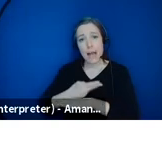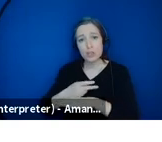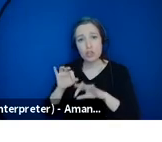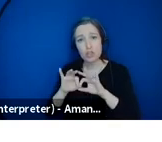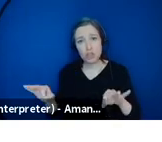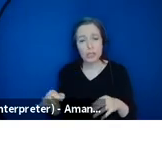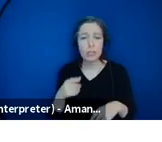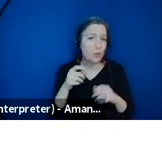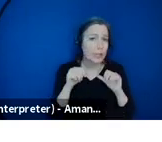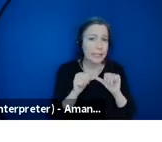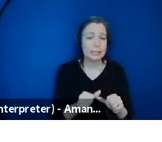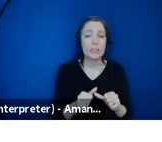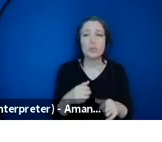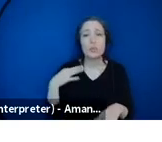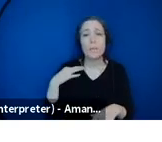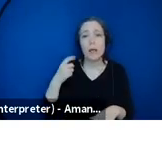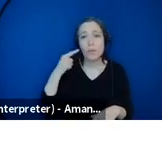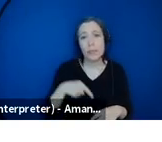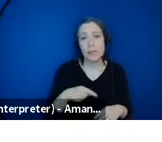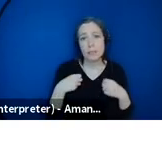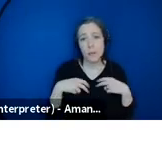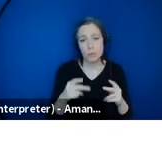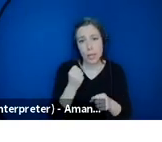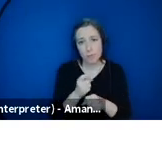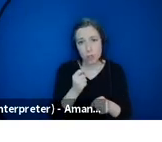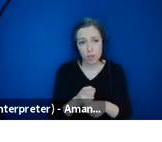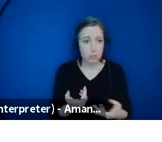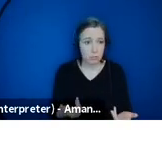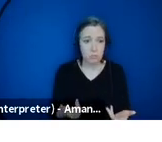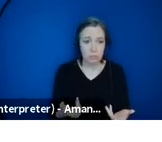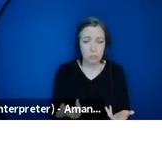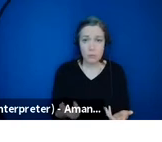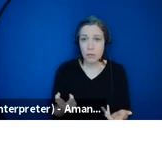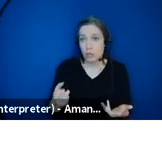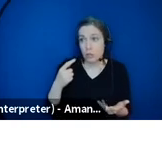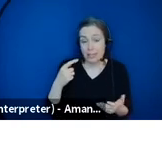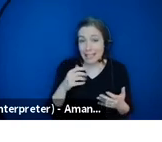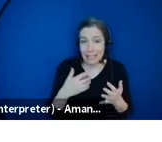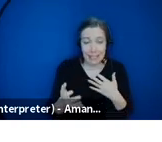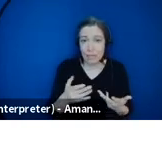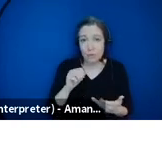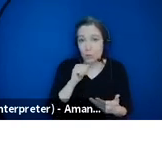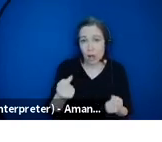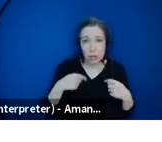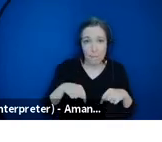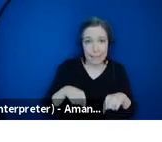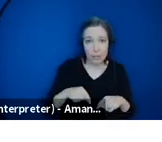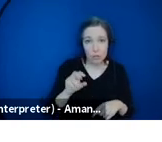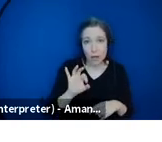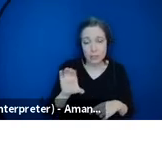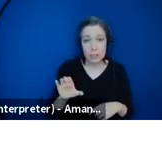it can be awarded even if you're not coming to FCC so if you're looking at University of Maryland, for example, you can apply for these scholarships